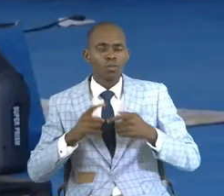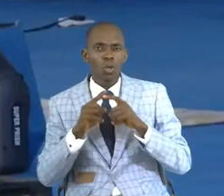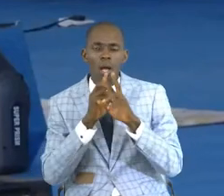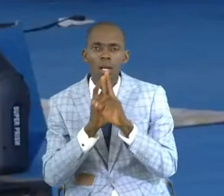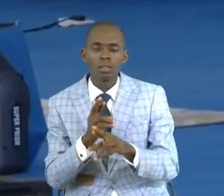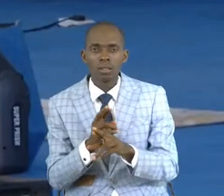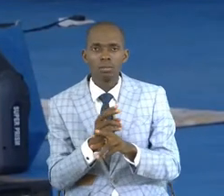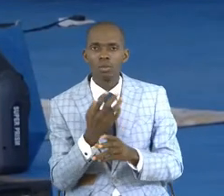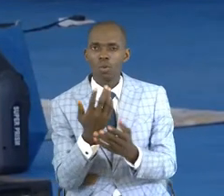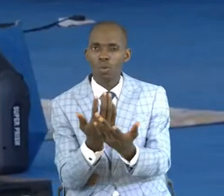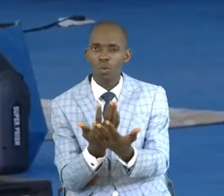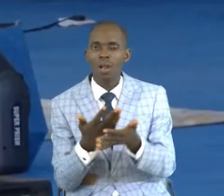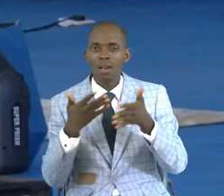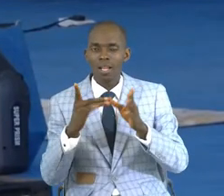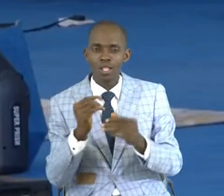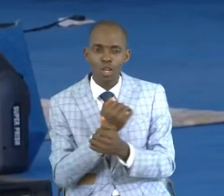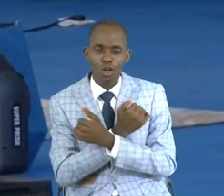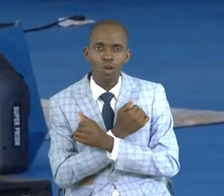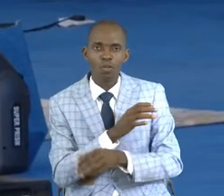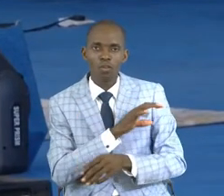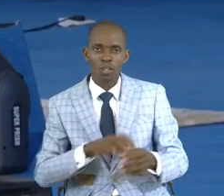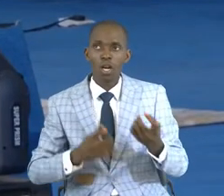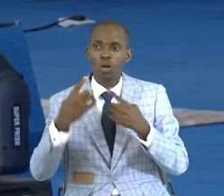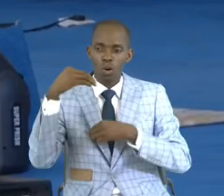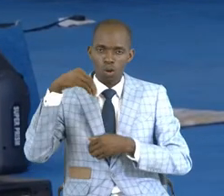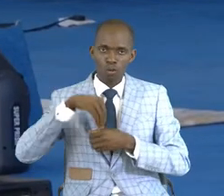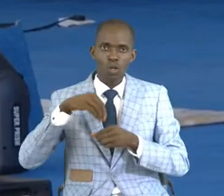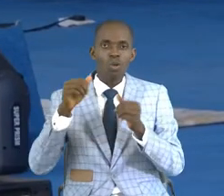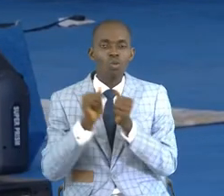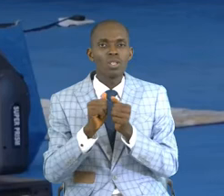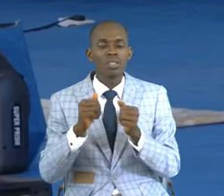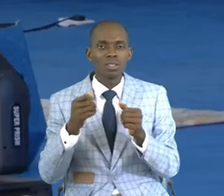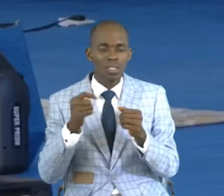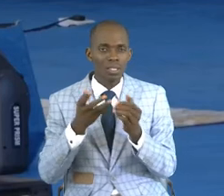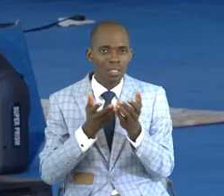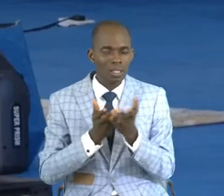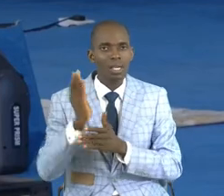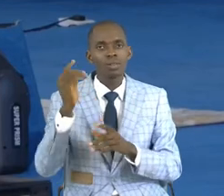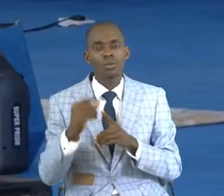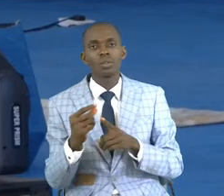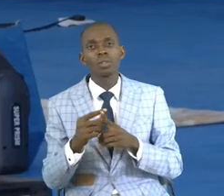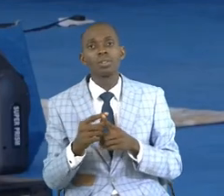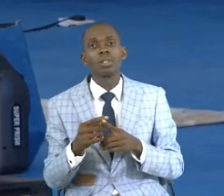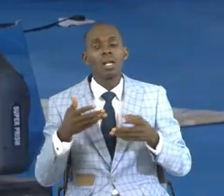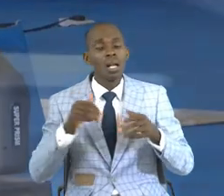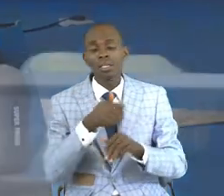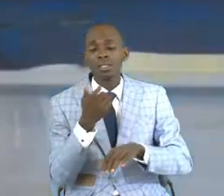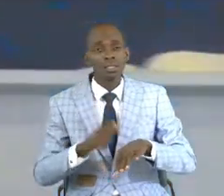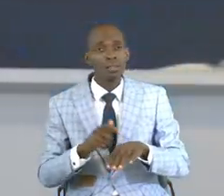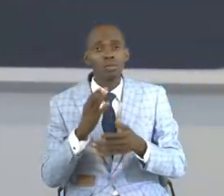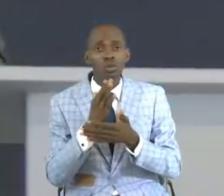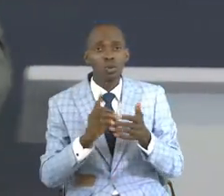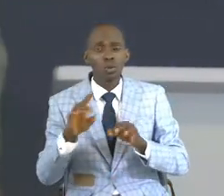let the love of Christ come to its rightful place. Anytime somebody does something, I